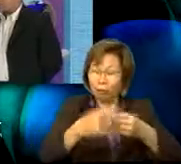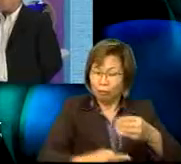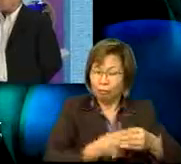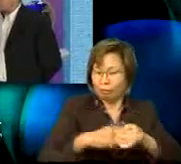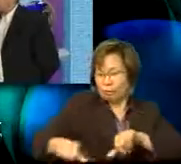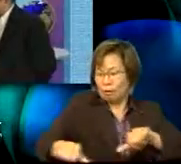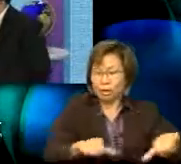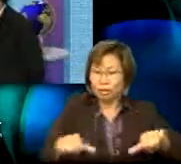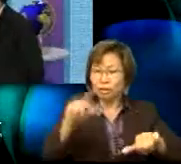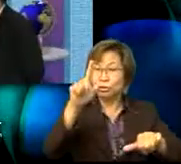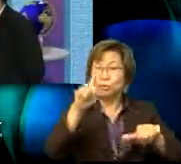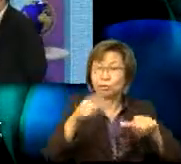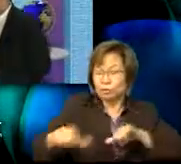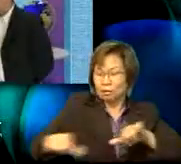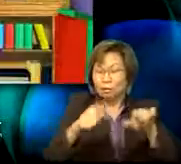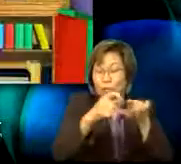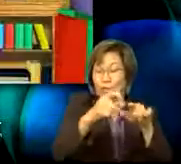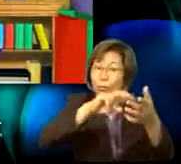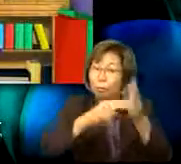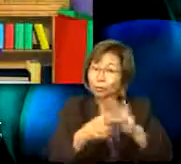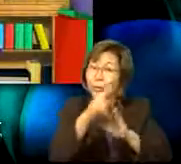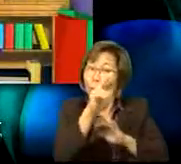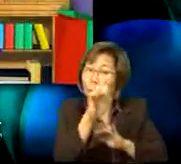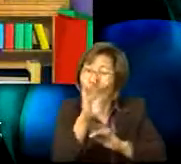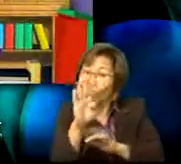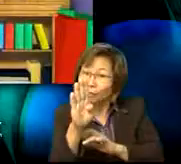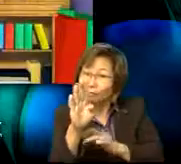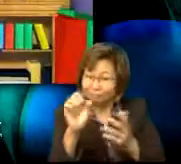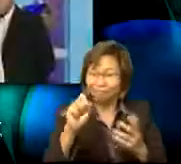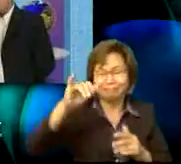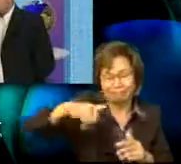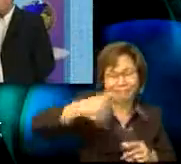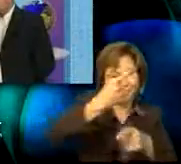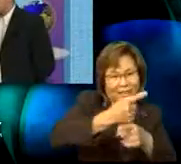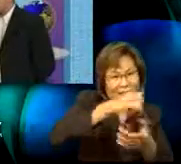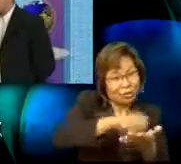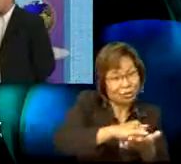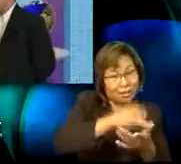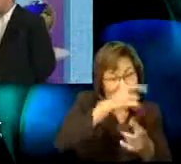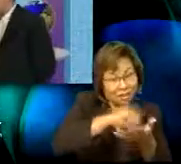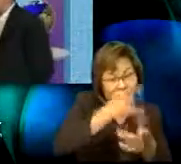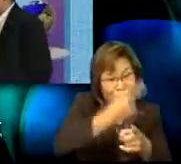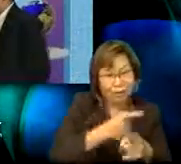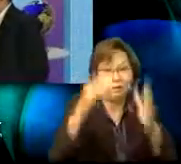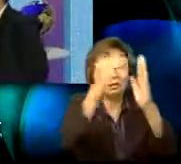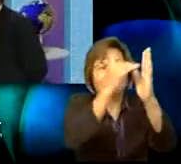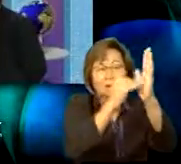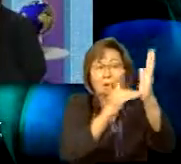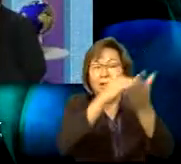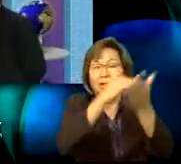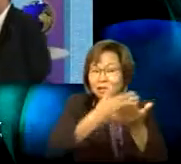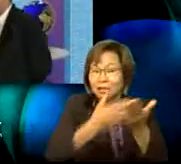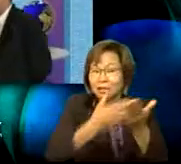How about action words? You mean verbs? Yes, that's right. Can you list some